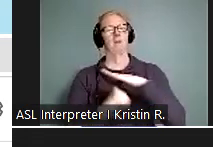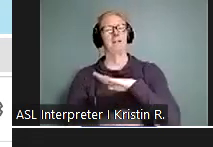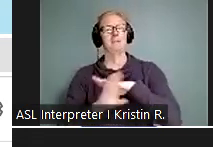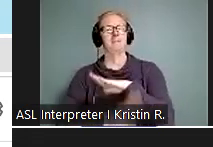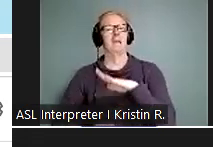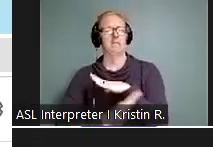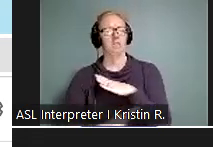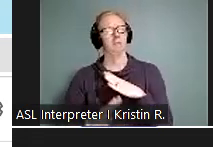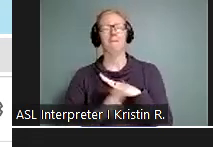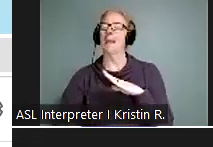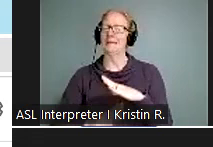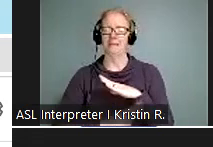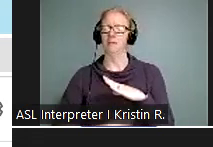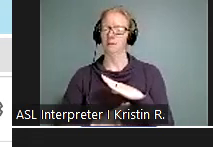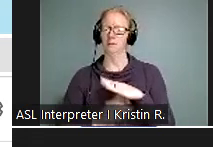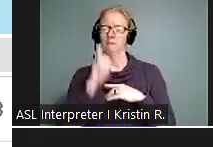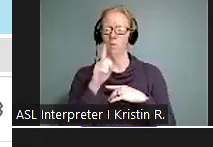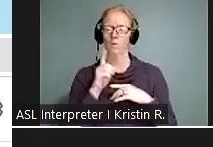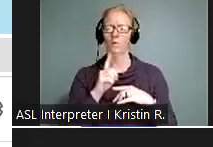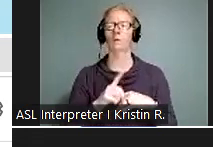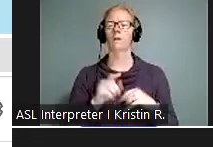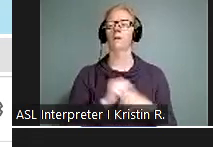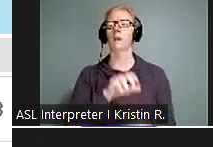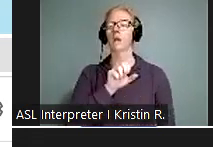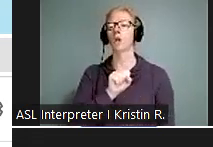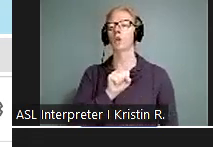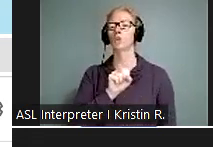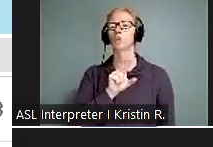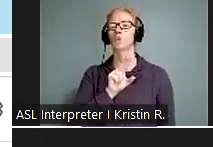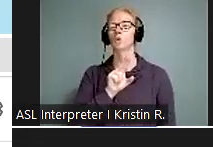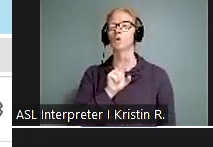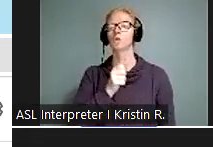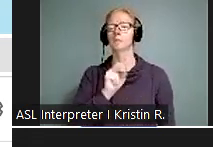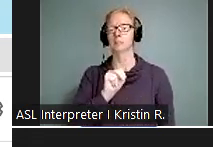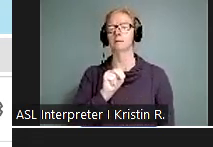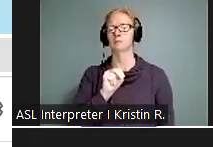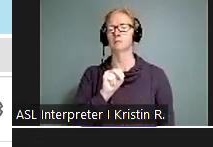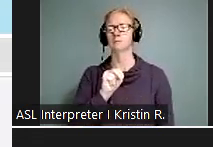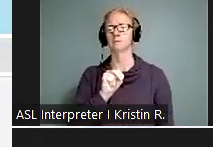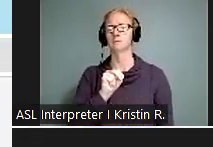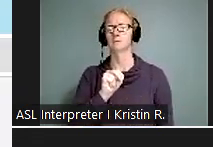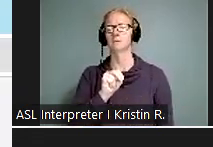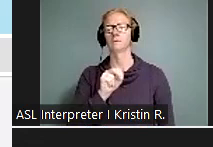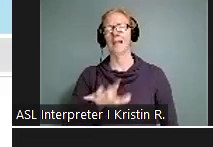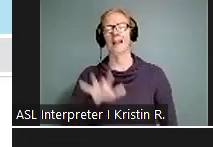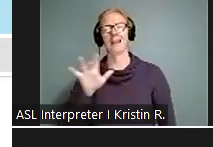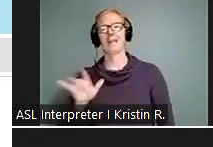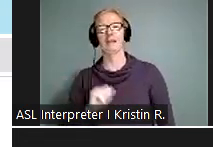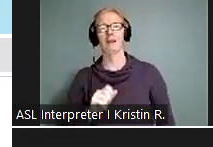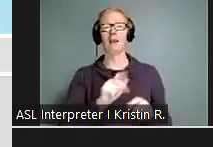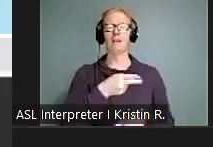work, and it was created by Sins Invalid, and it links here, and the PDF of it also